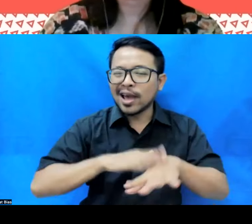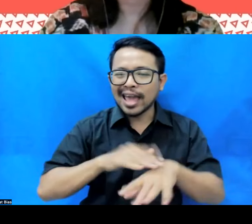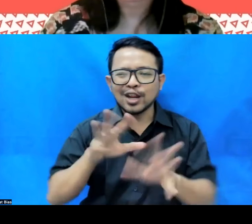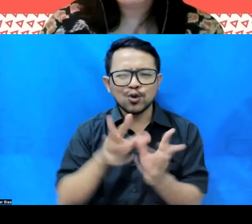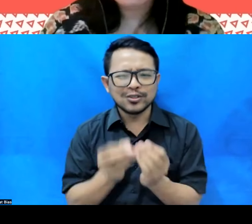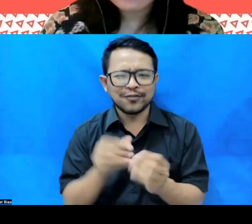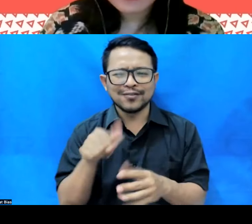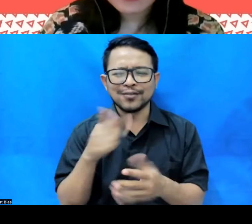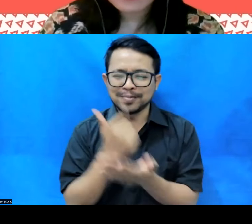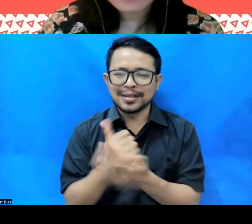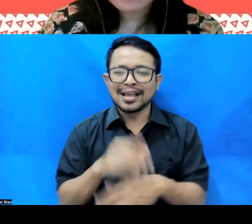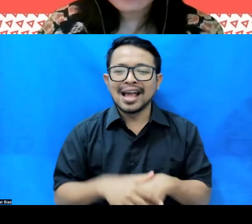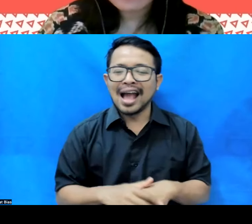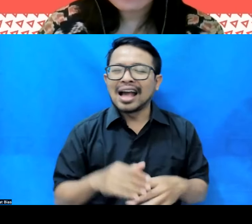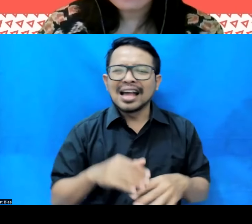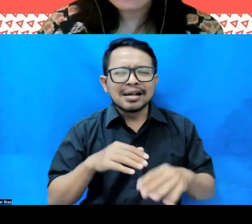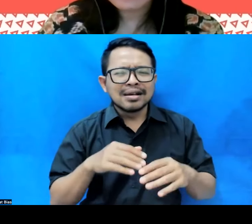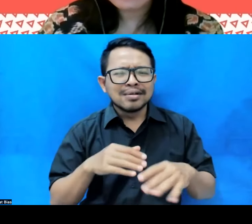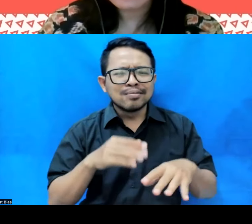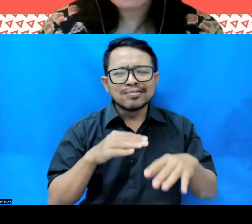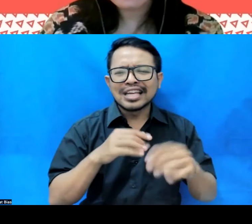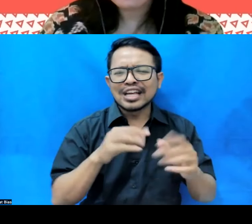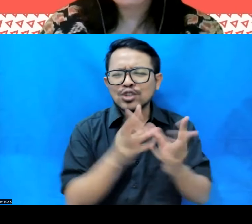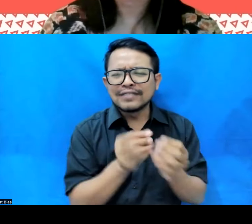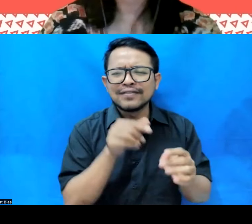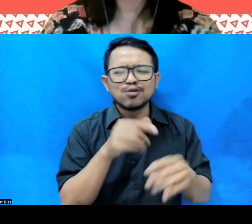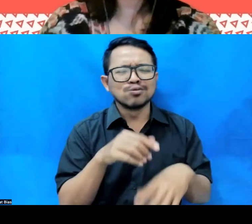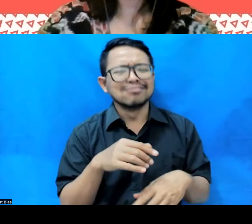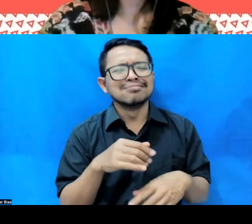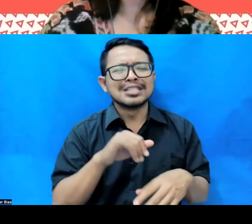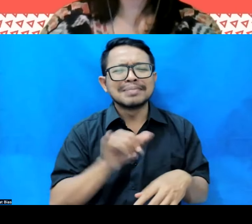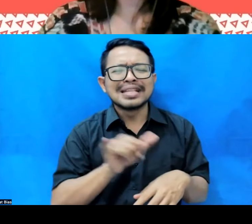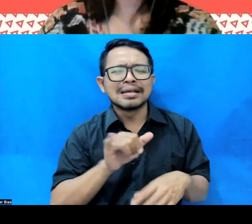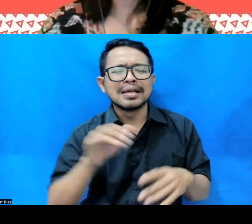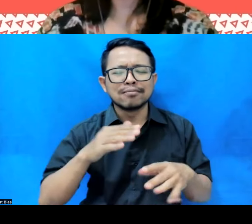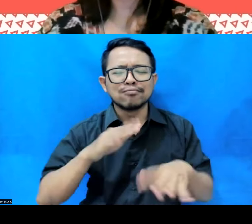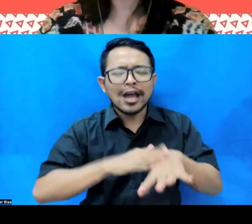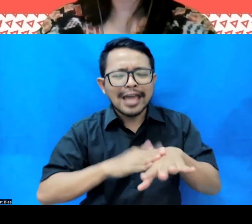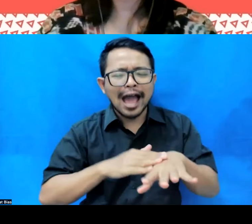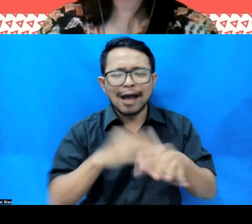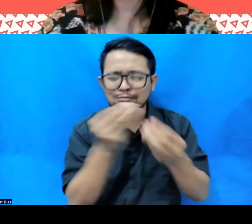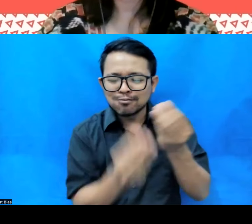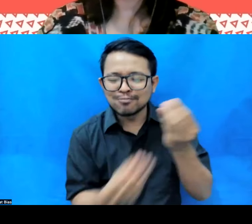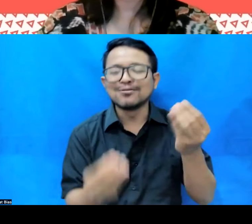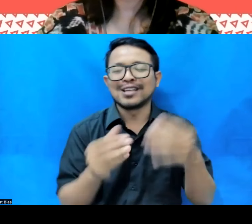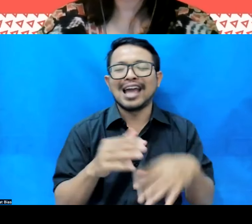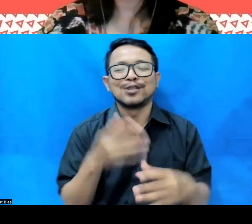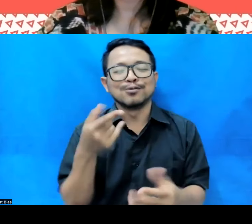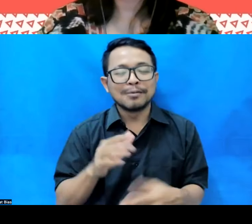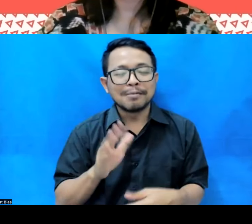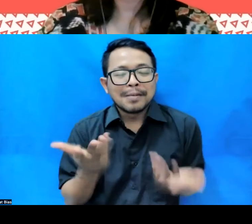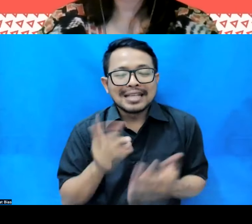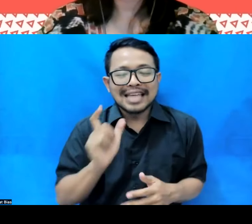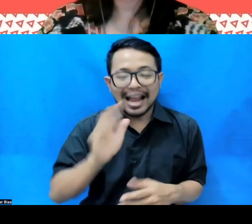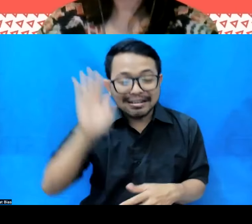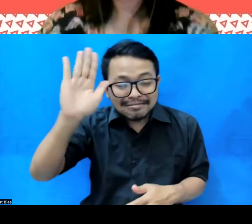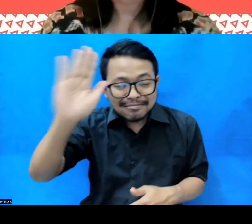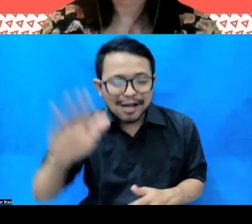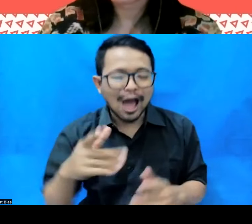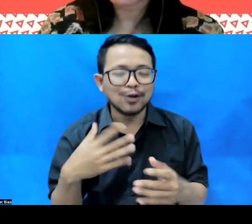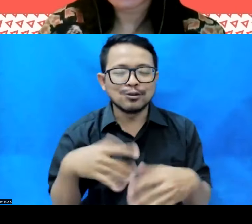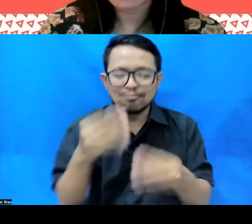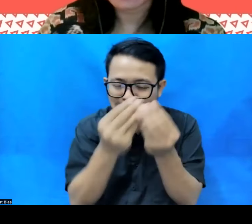the inclusive culture, so inclusivity as a culture, that's something that we would like to develop in the future. And this, of